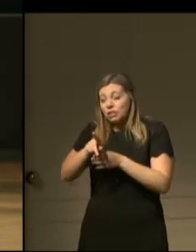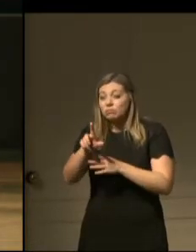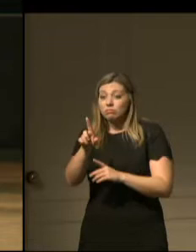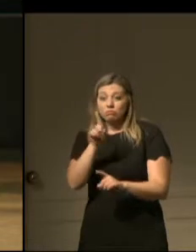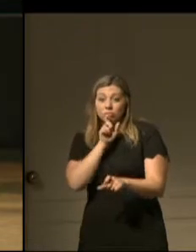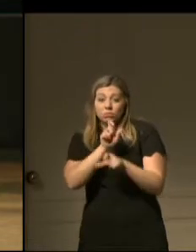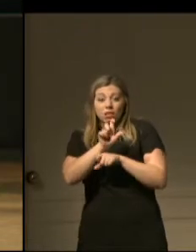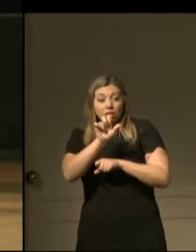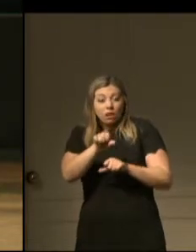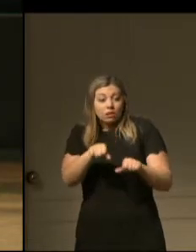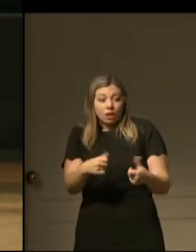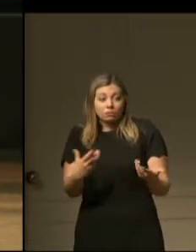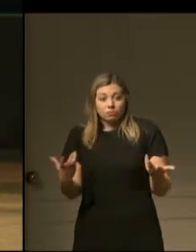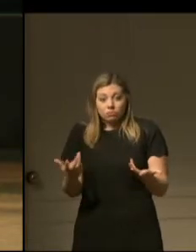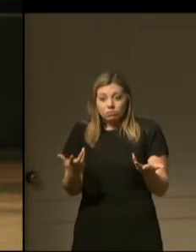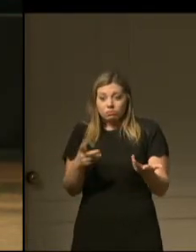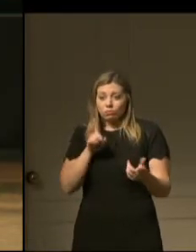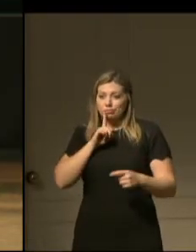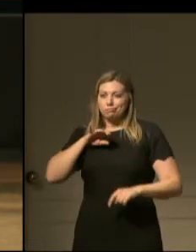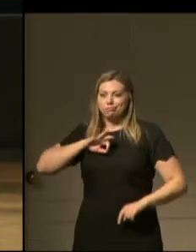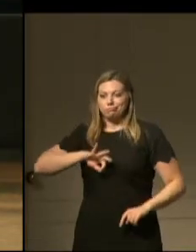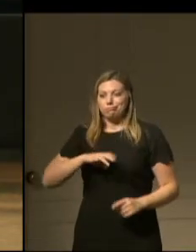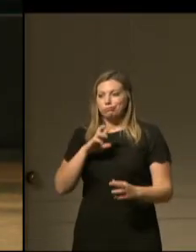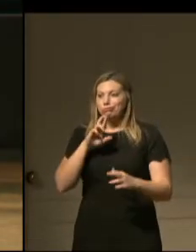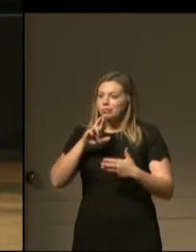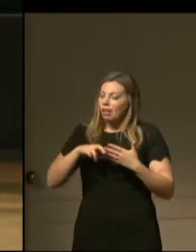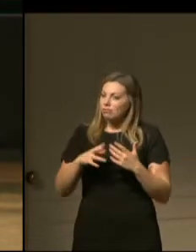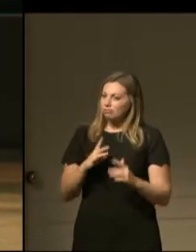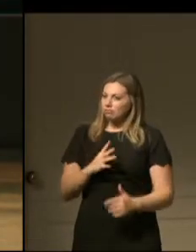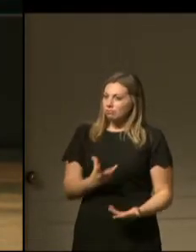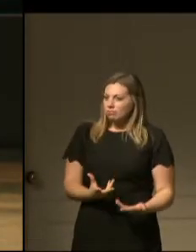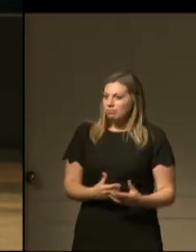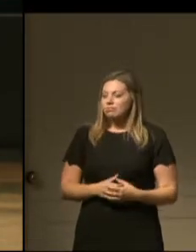probably bear some pretty nifty fruit. Do we have time for